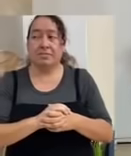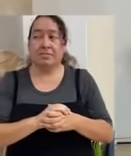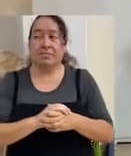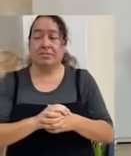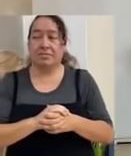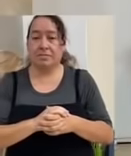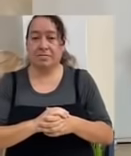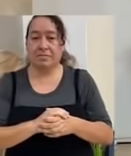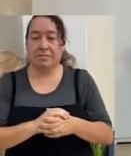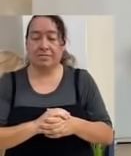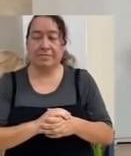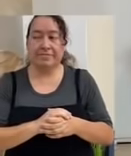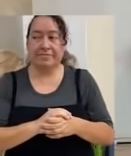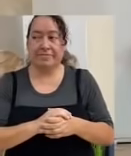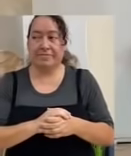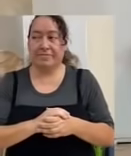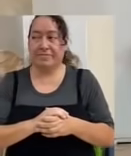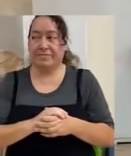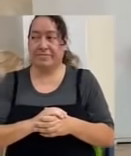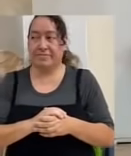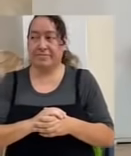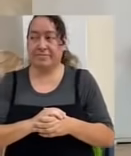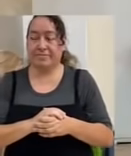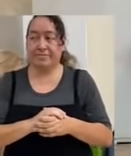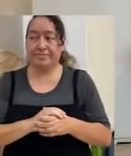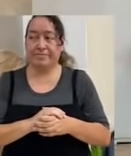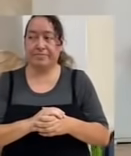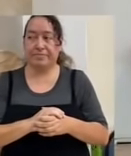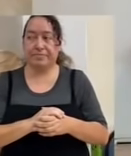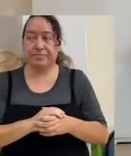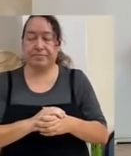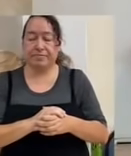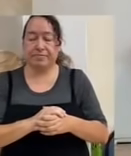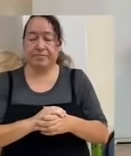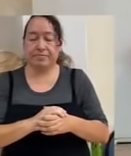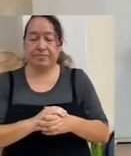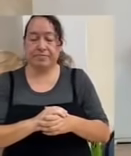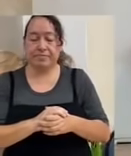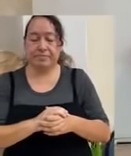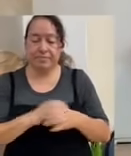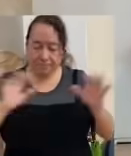Please stand.